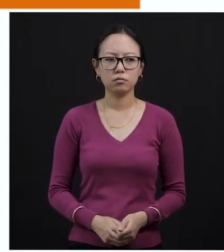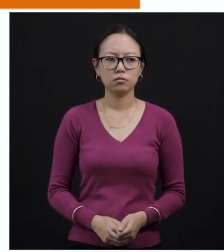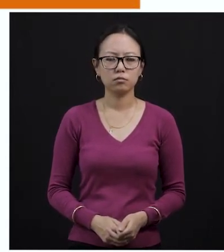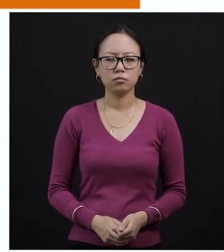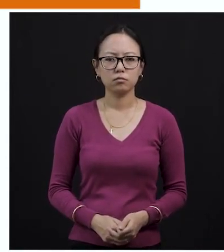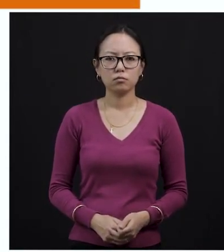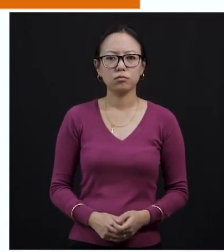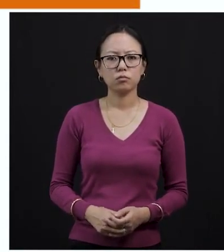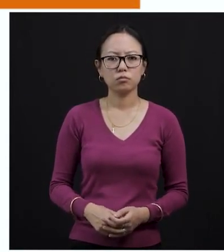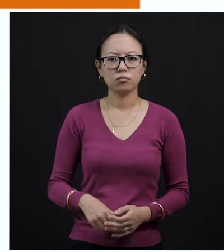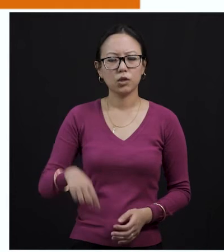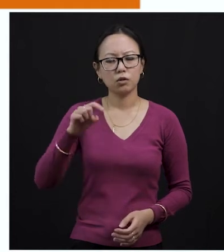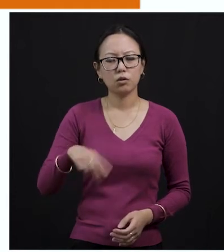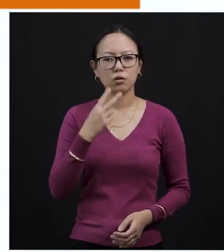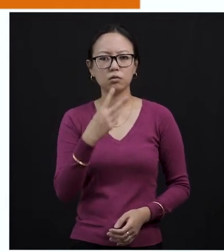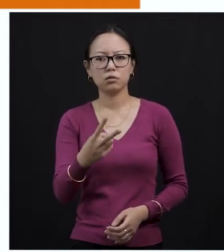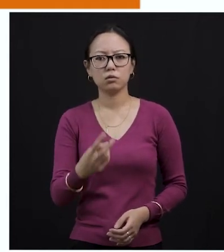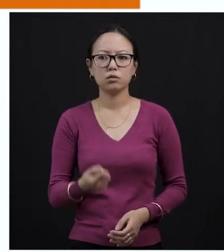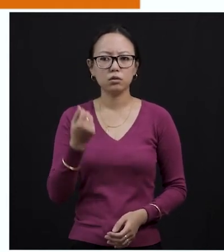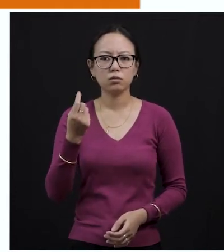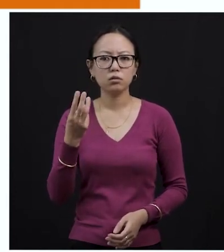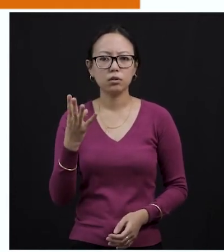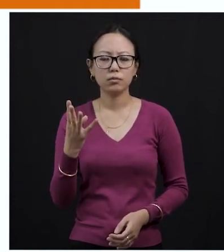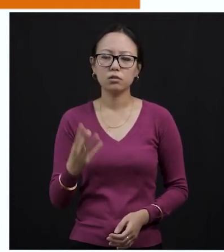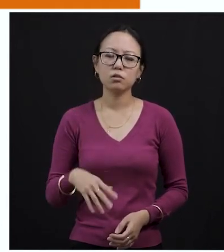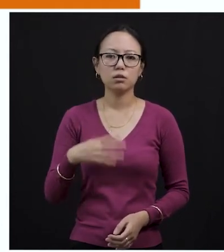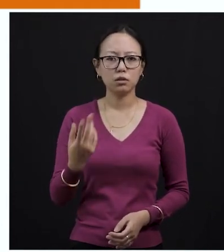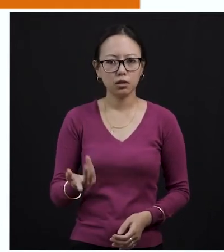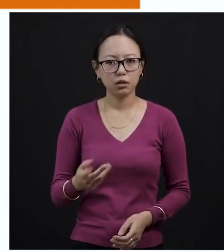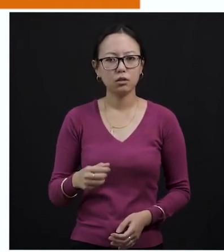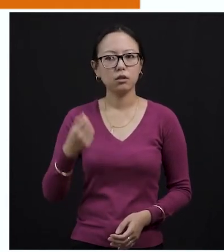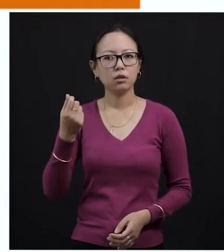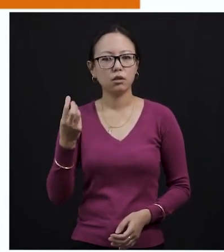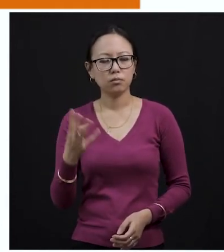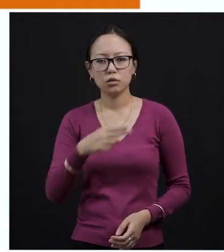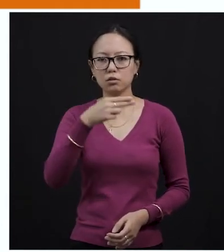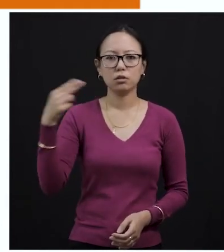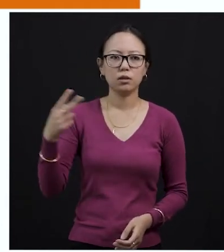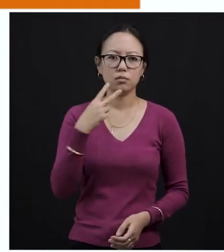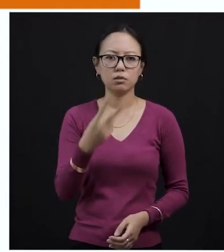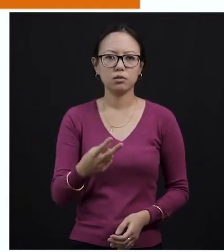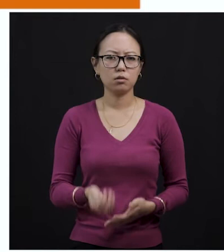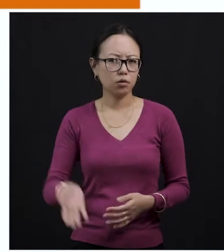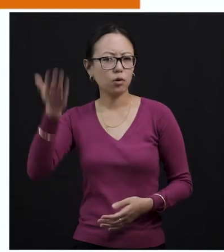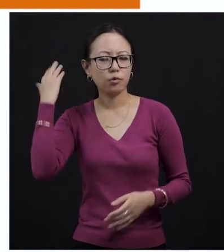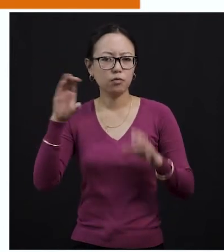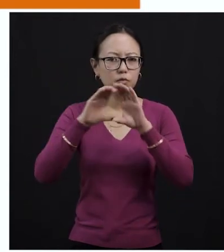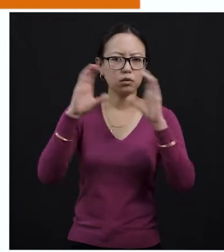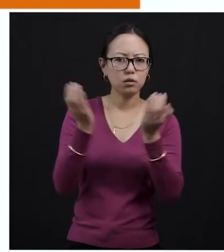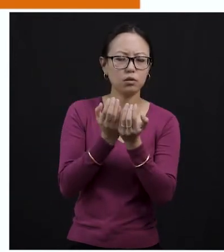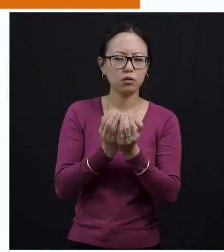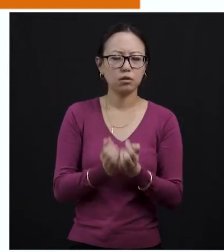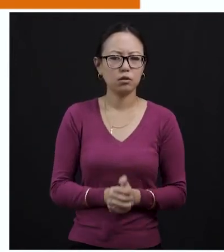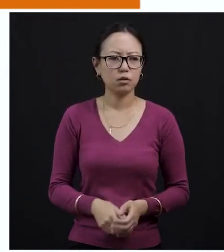numbers and their number names. We have learned about this in the last class also. Let's do a quick recap before we move on